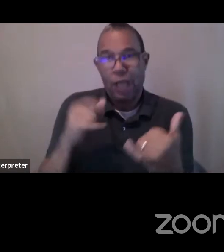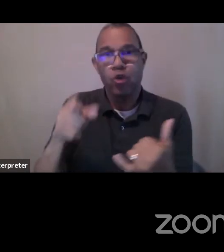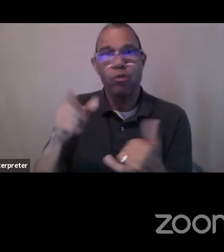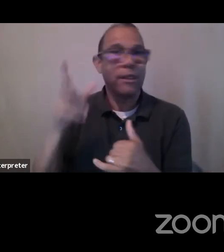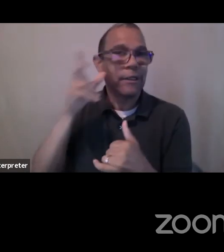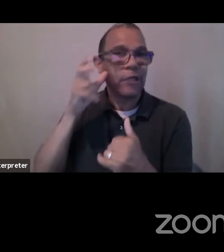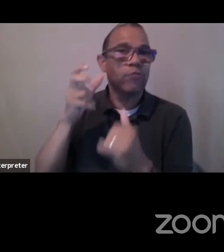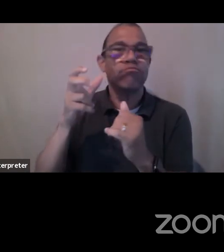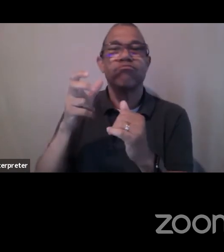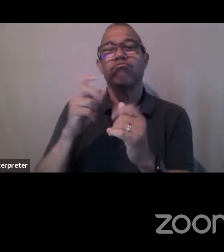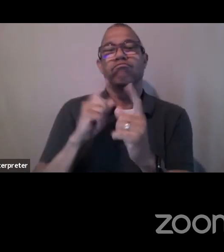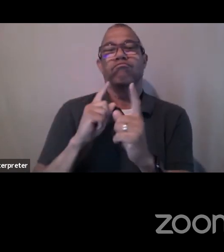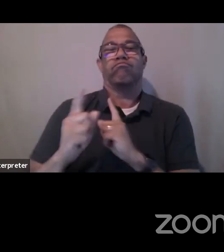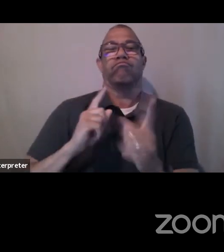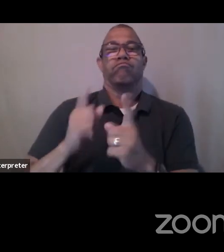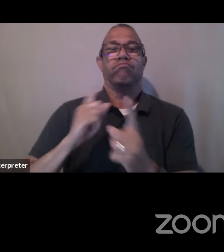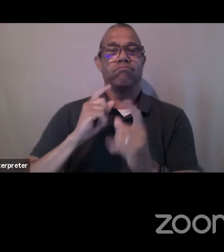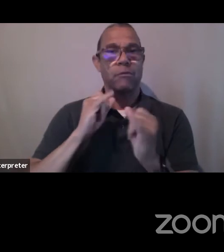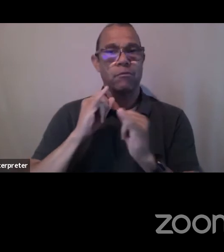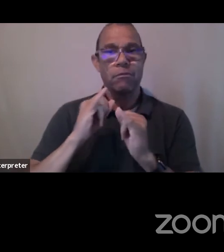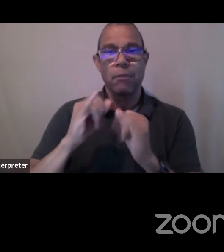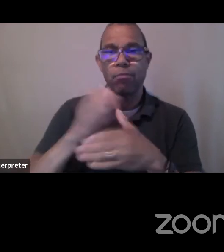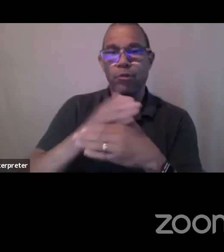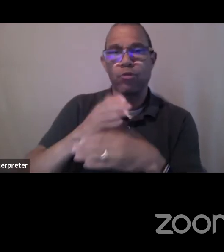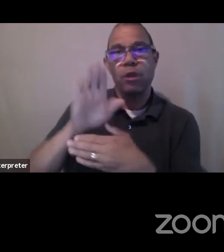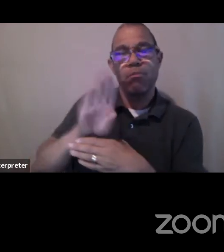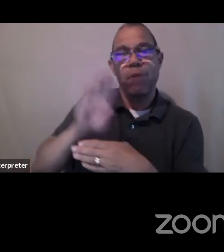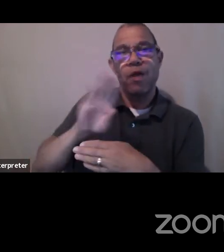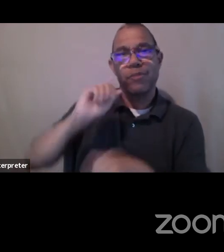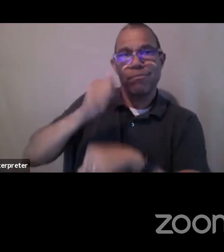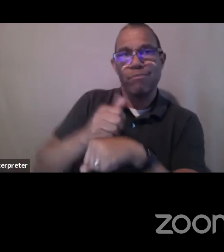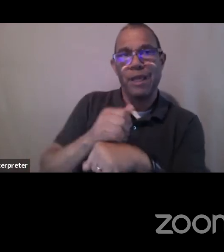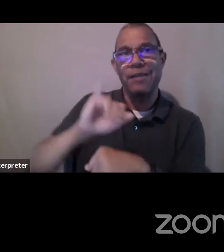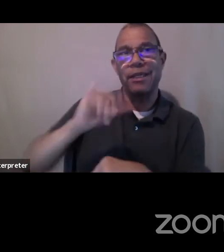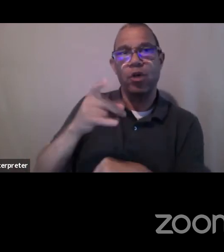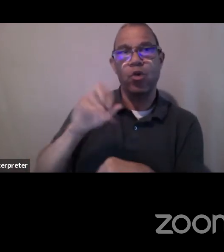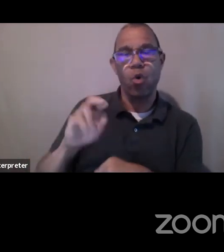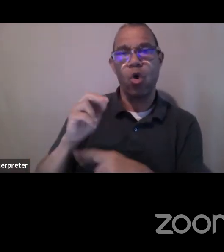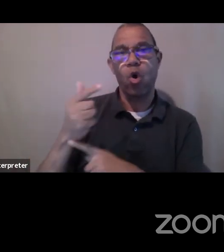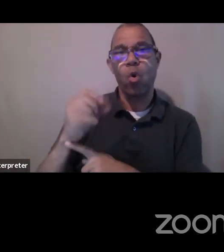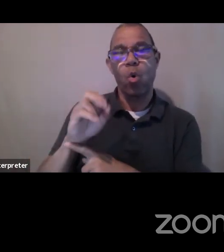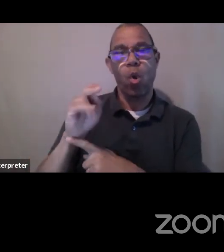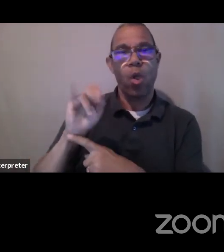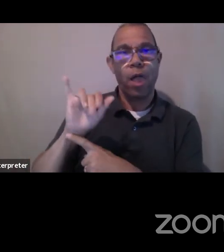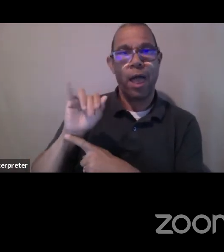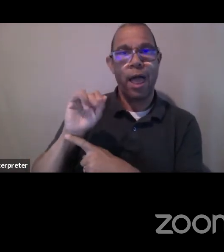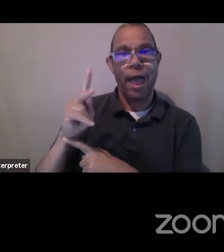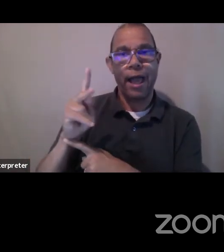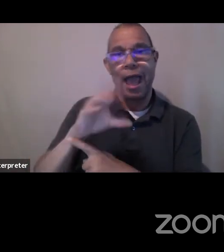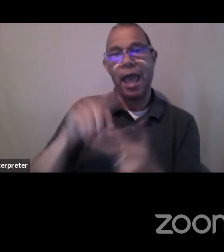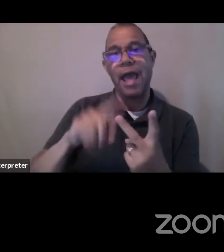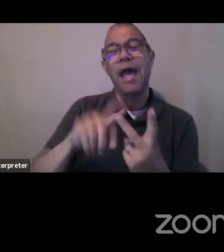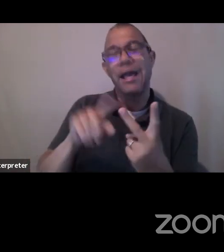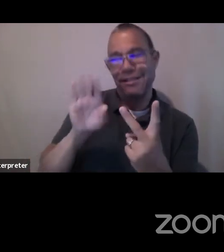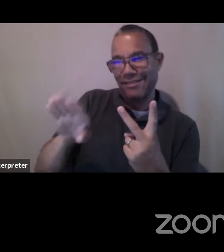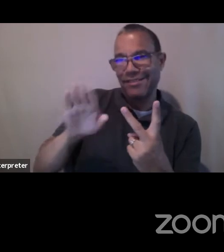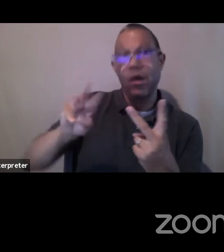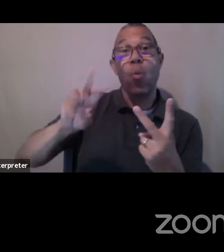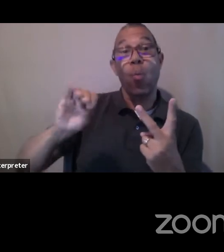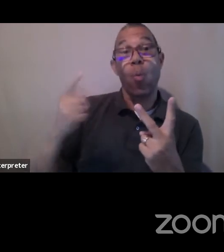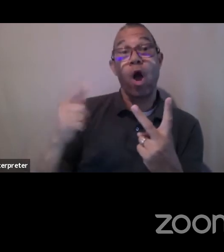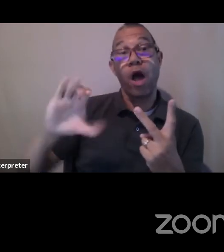conversation between Boston-based Igor Golak, and Beijing-based Wang Chong, to discuss their experiences making online